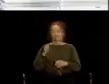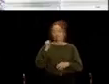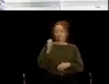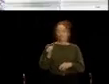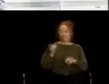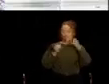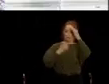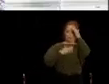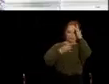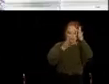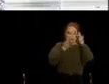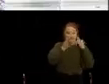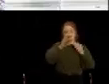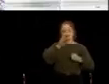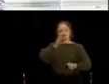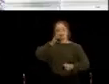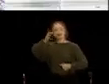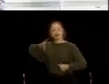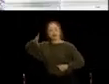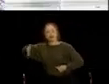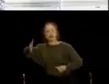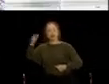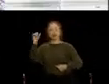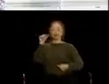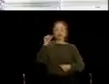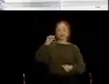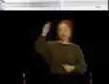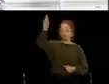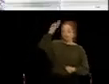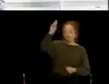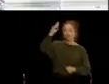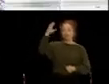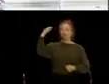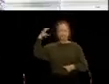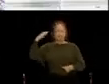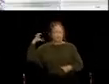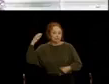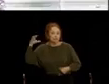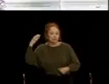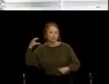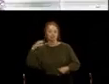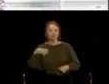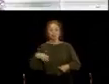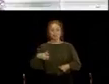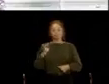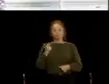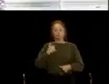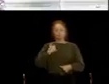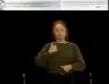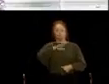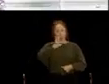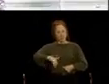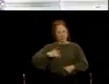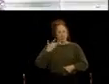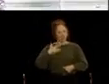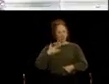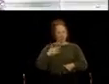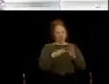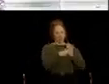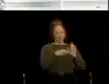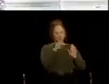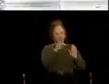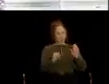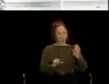mom and my grandma and my aunts and my uncles and my cousins, I never felt like I was disabled.